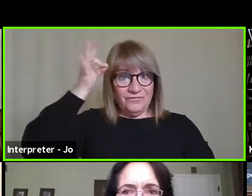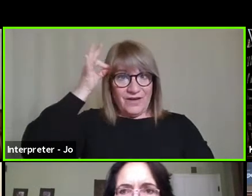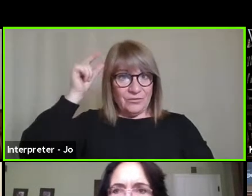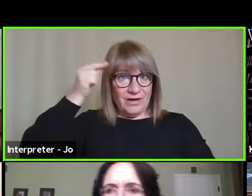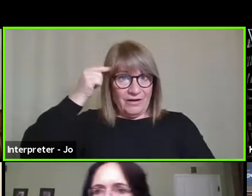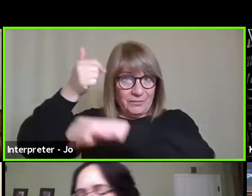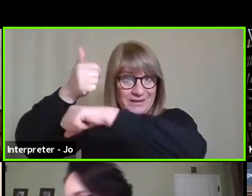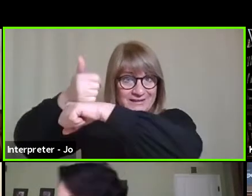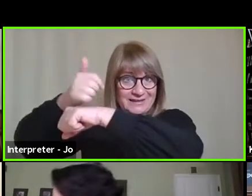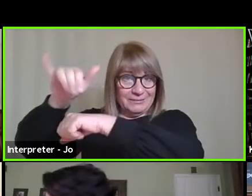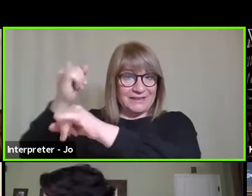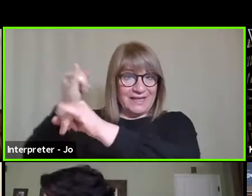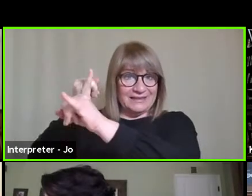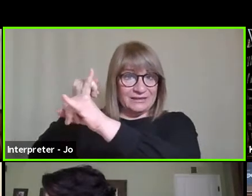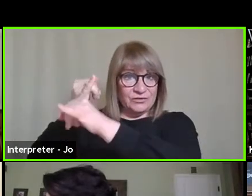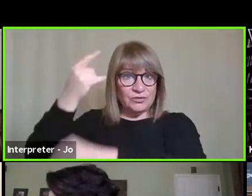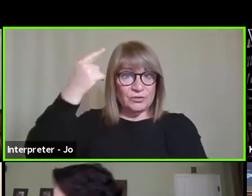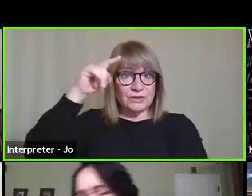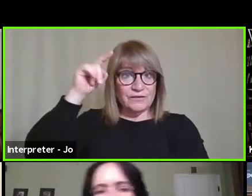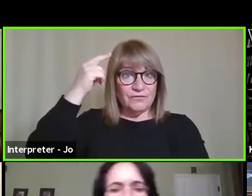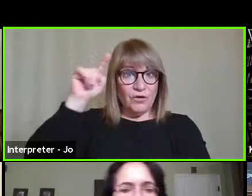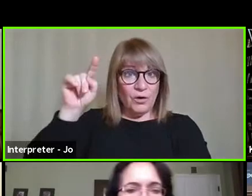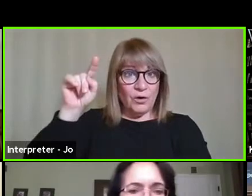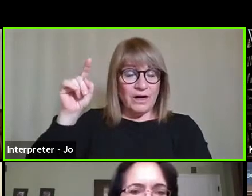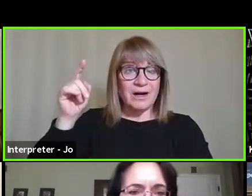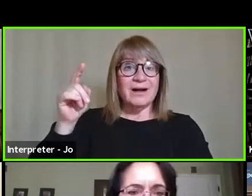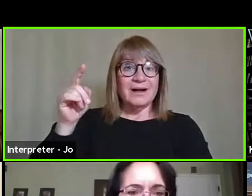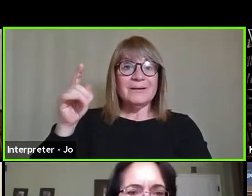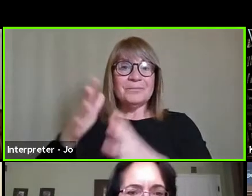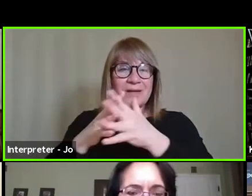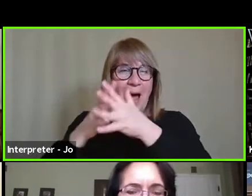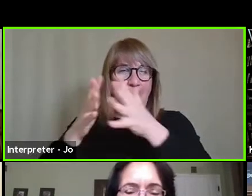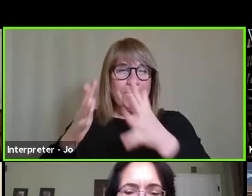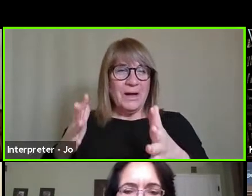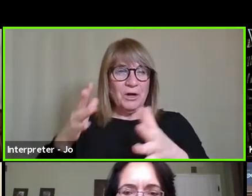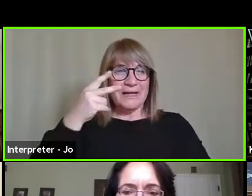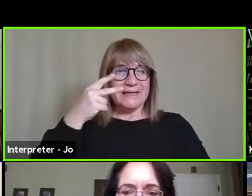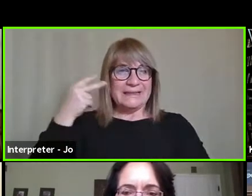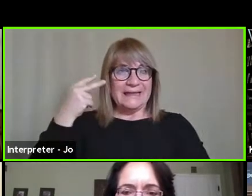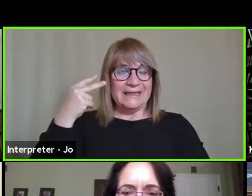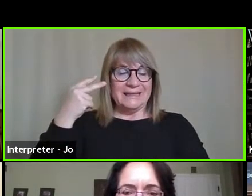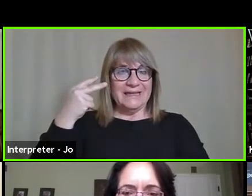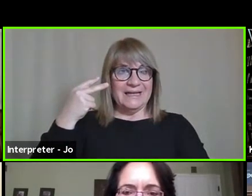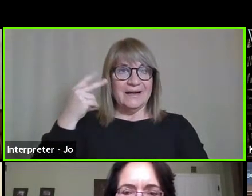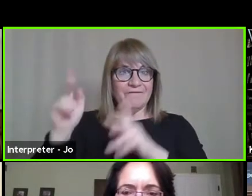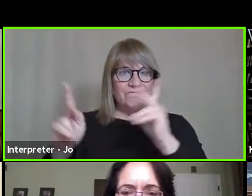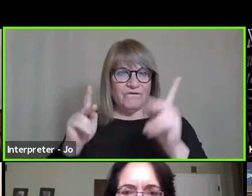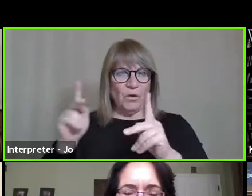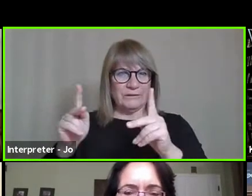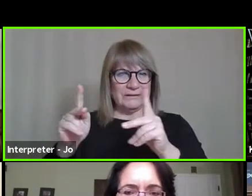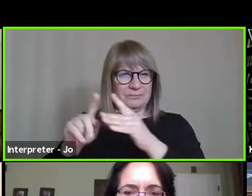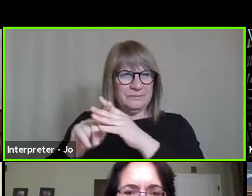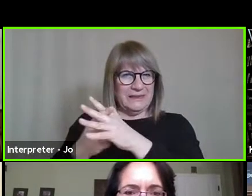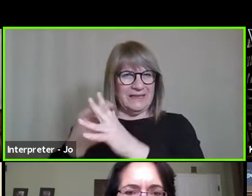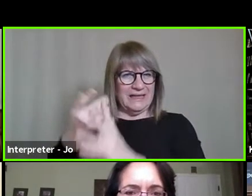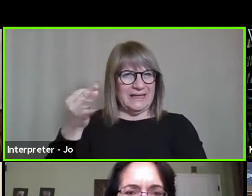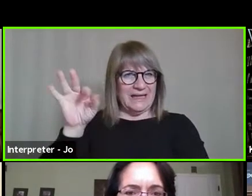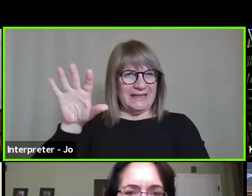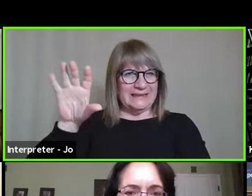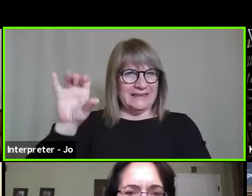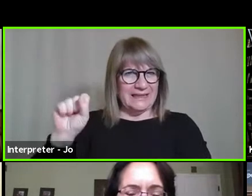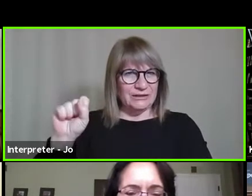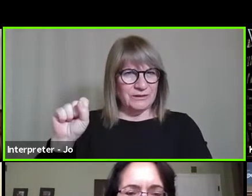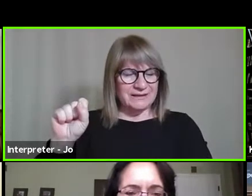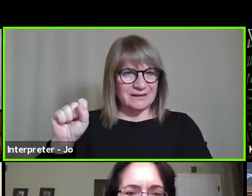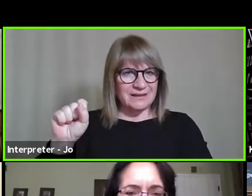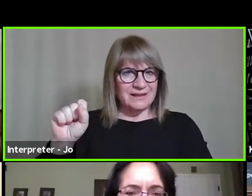institution for um american indian folks i think in in the early 20th century and i think you